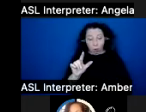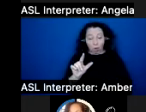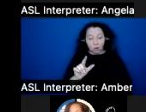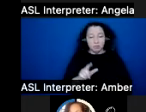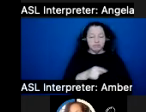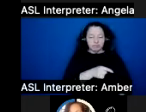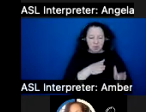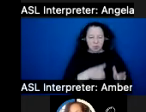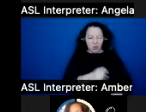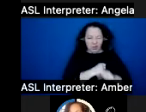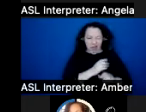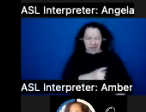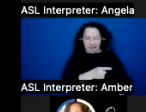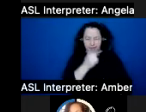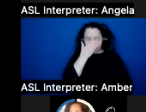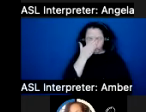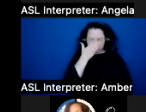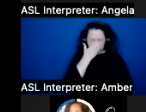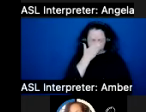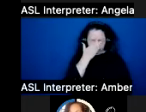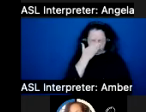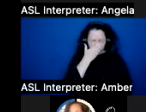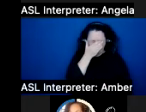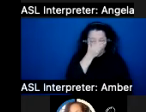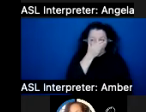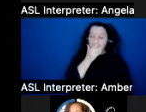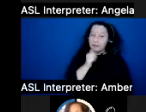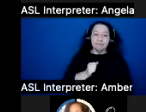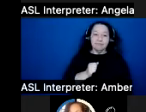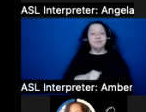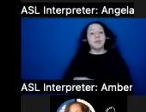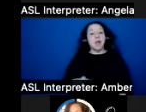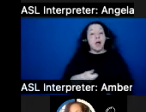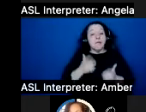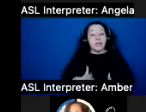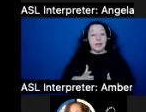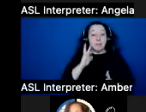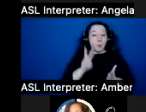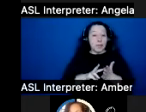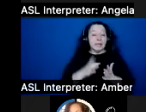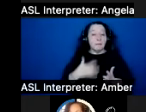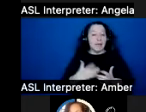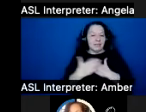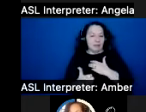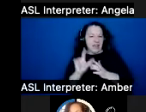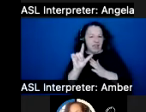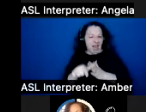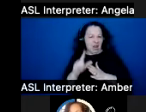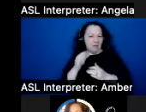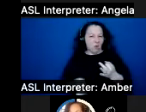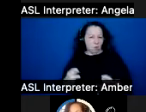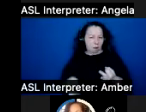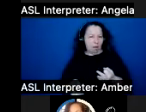Victims or witnesses are usually subpoenaed later on for a trial, but usually don't have to be there for